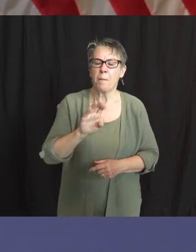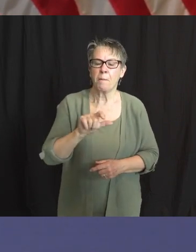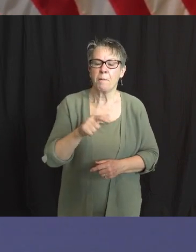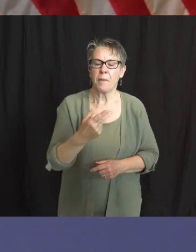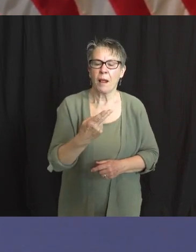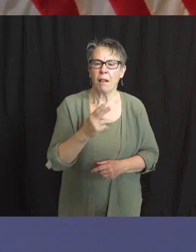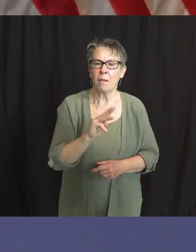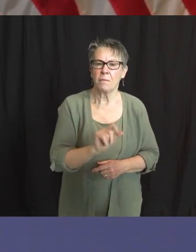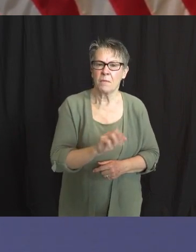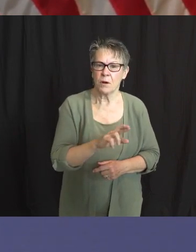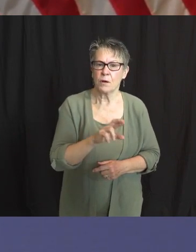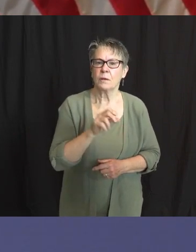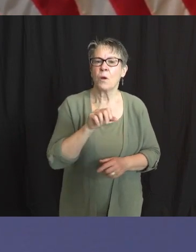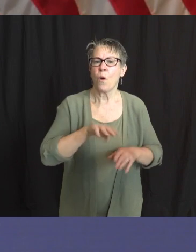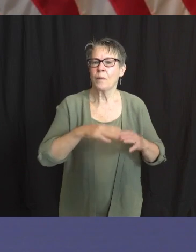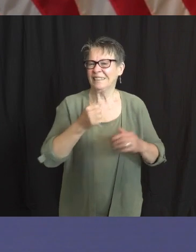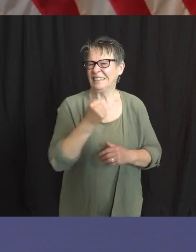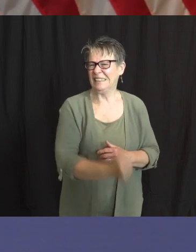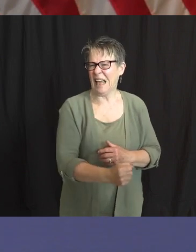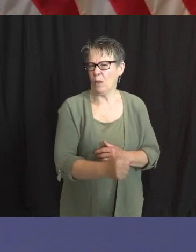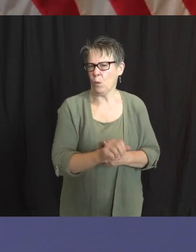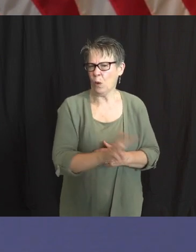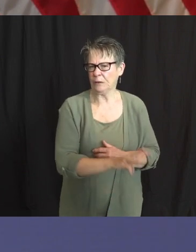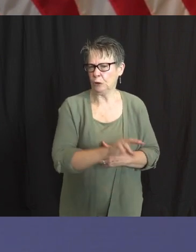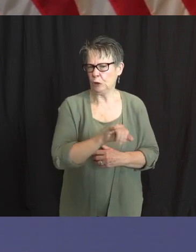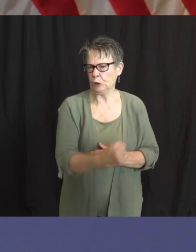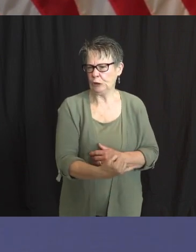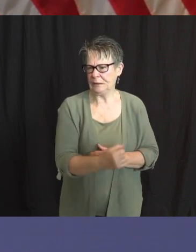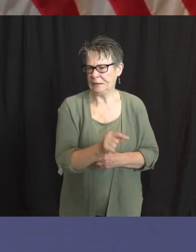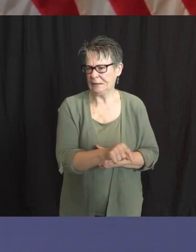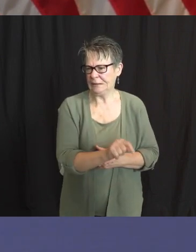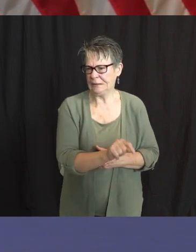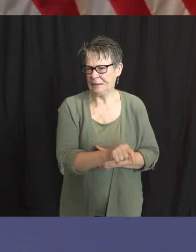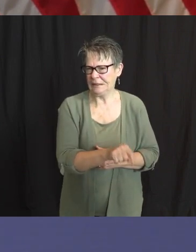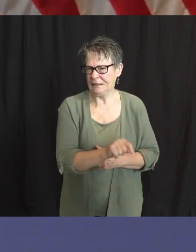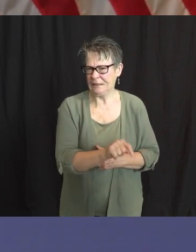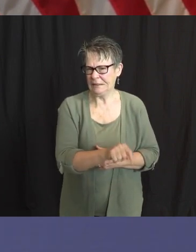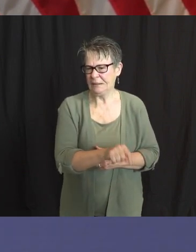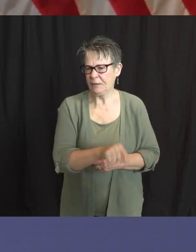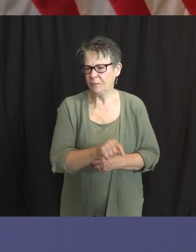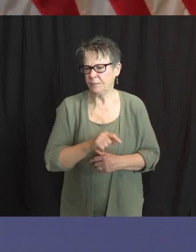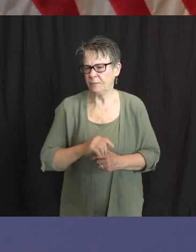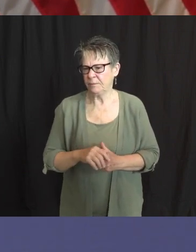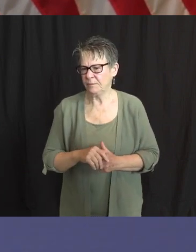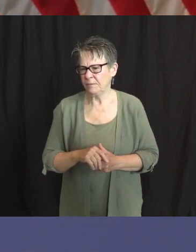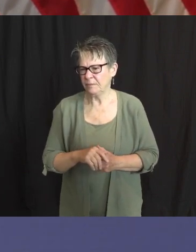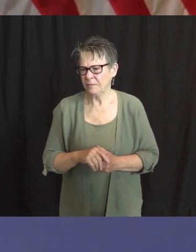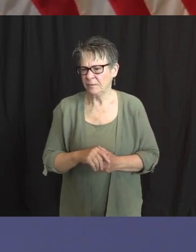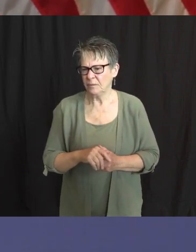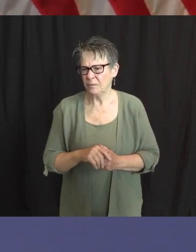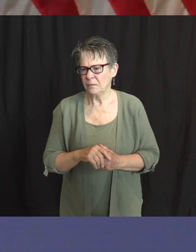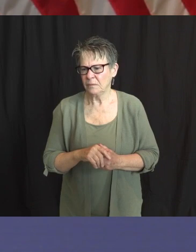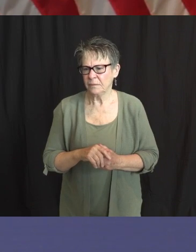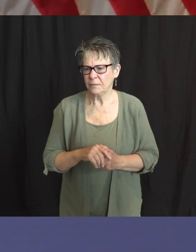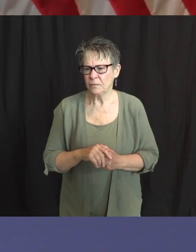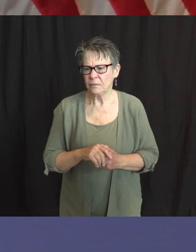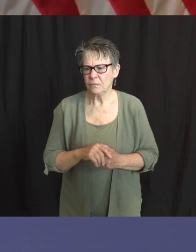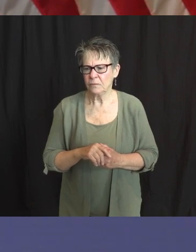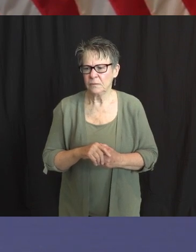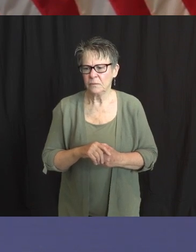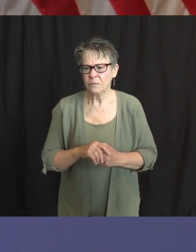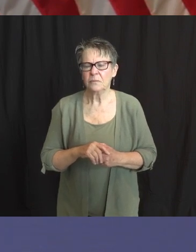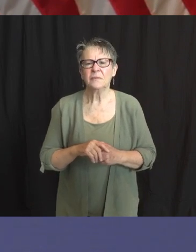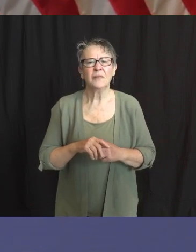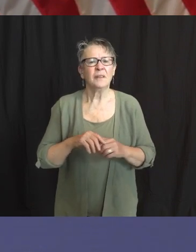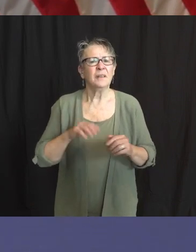beaches this weekend make you worry that crowd control may be difficult? One more, please. Once the summer season begins? Sure. And advocacy